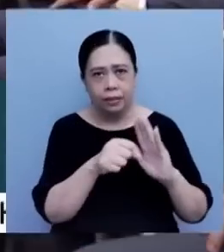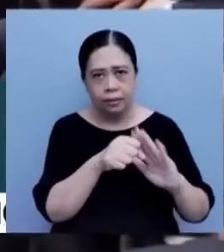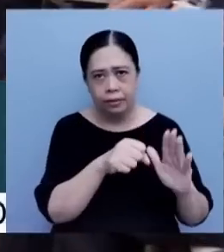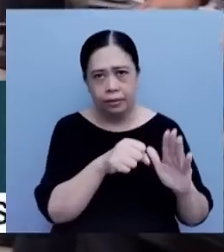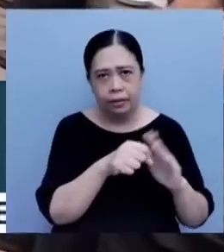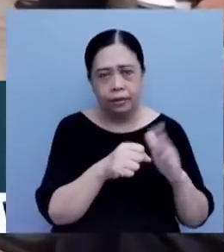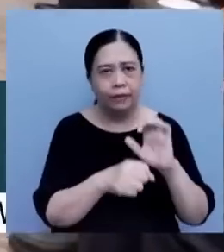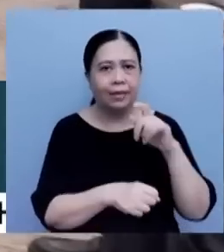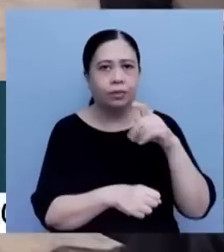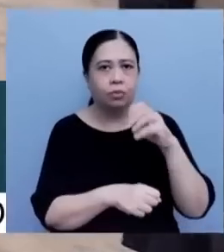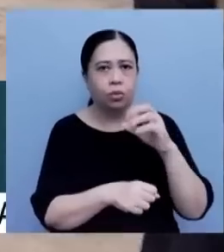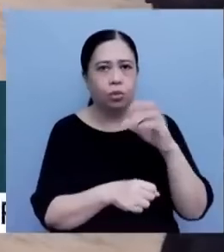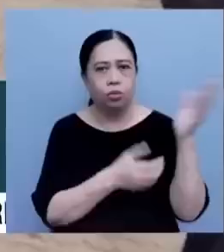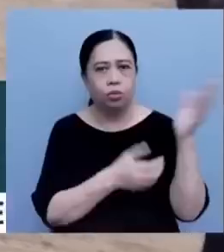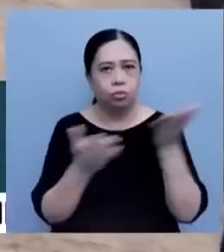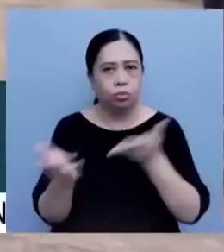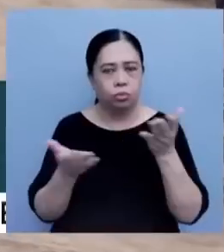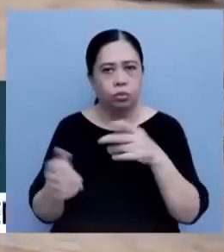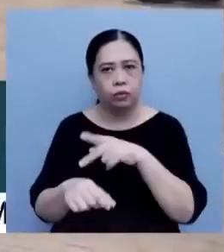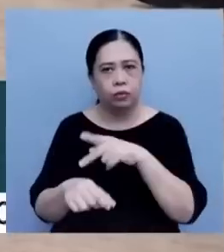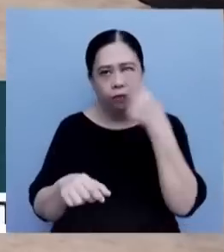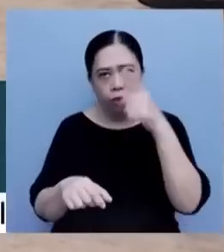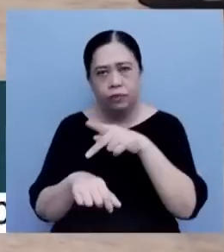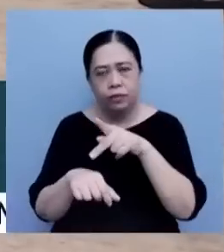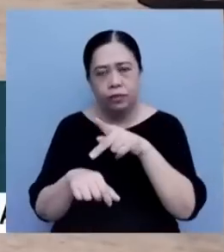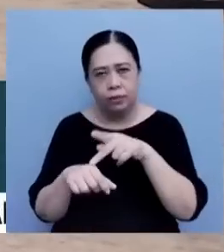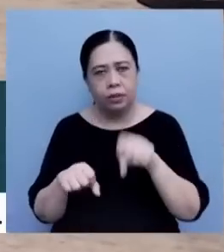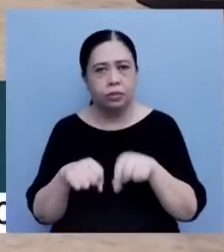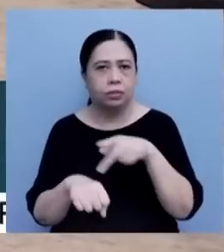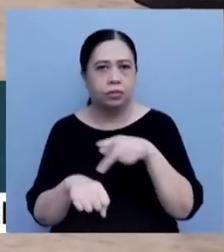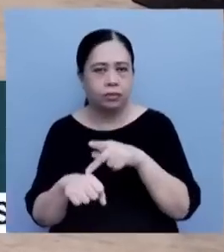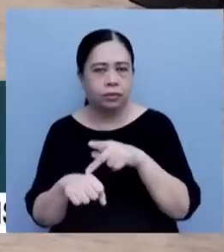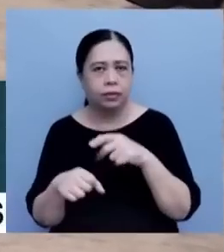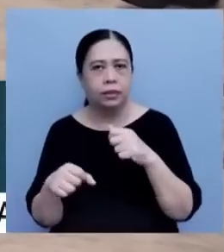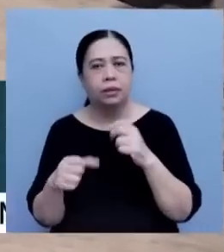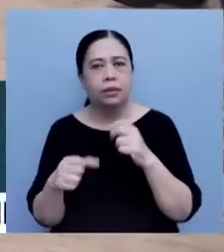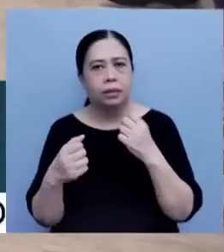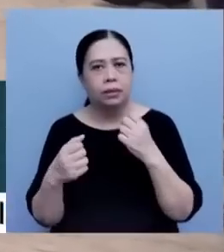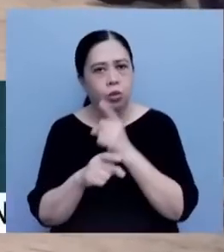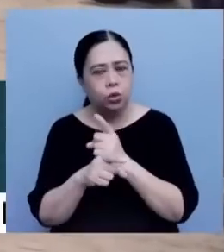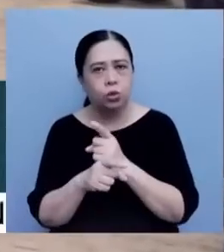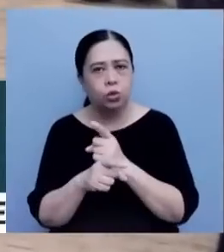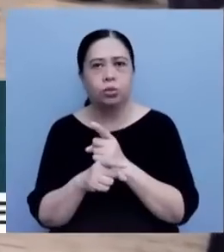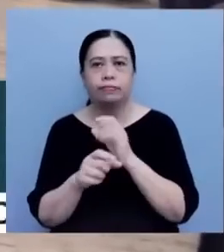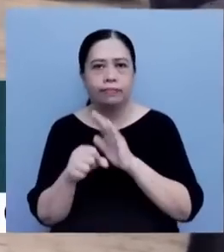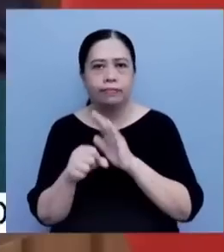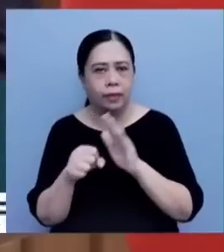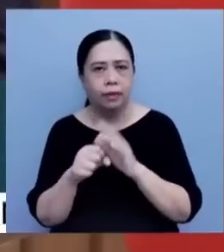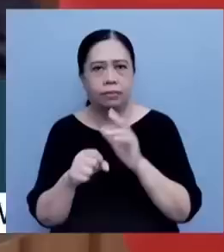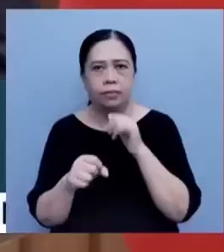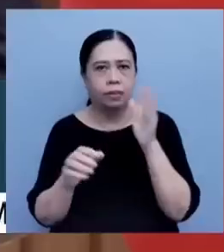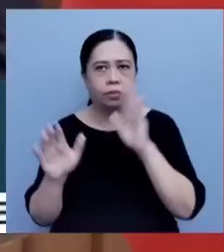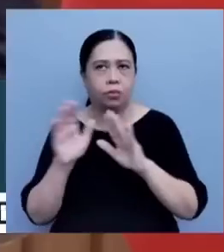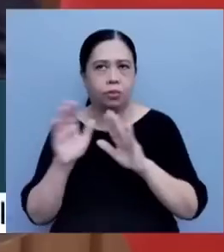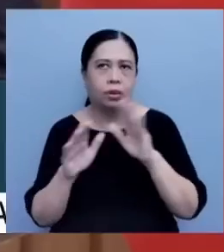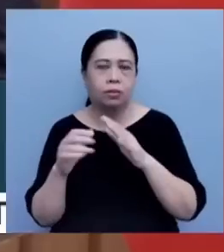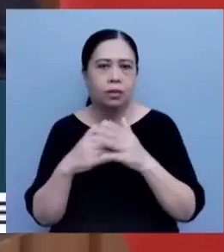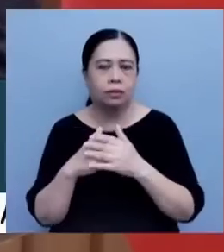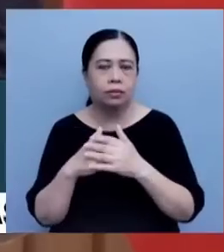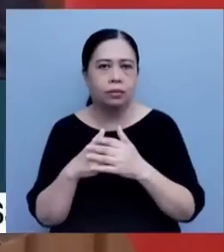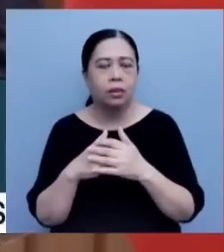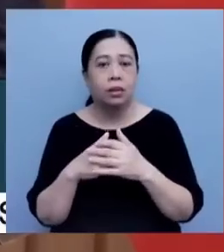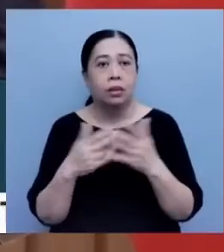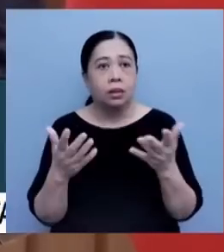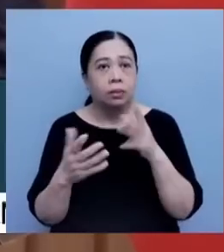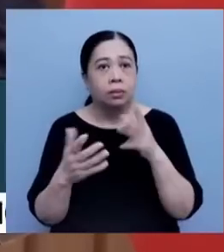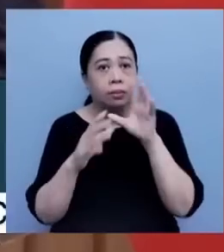rice, while the Philippines can ensure that food security will not be a problem, at least in the next half decade. Carmina, President Ferdinand Marcos,